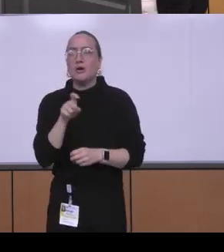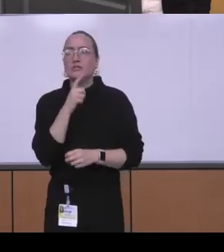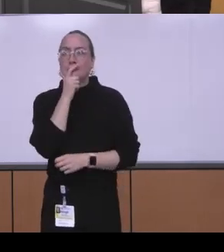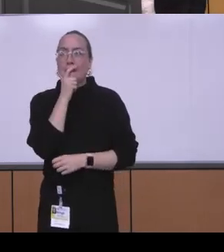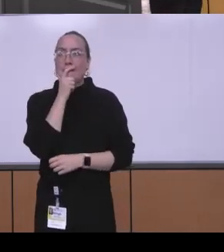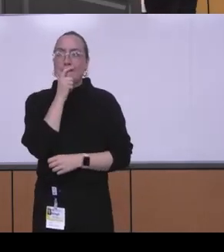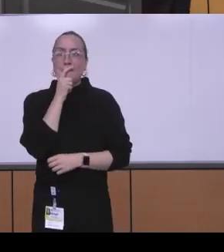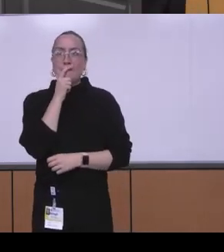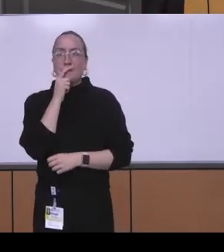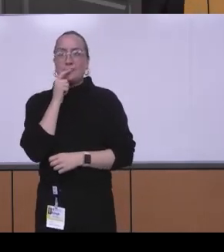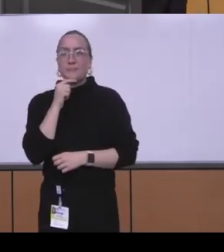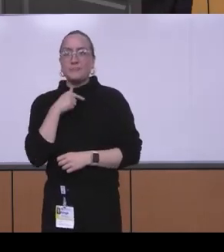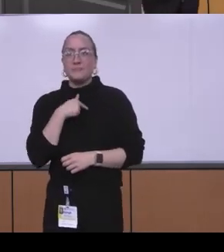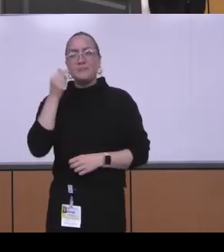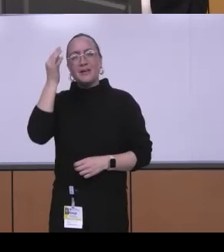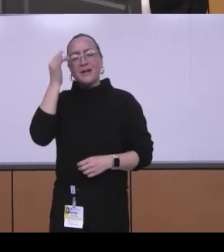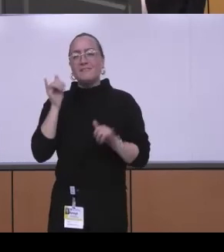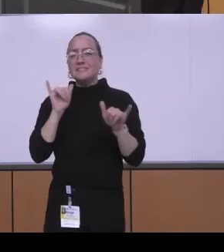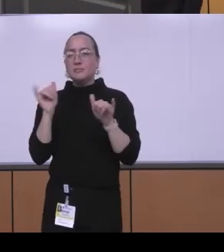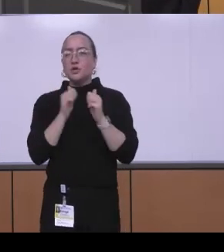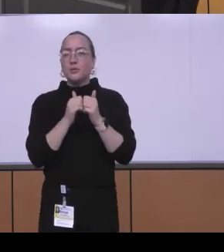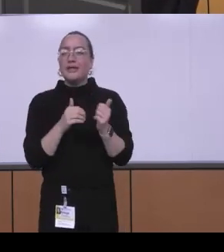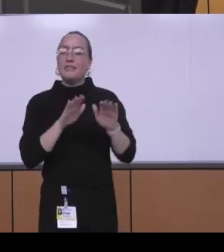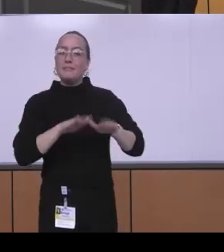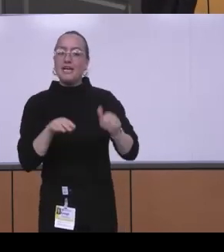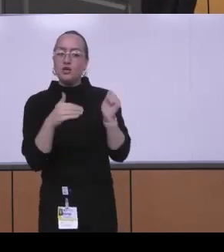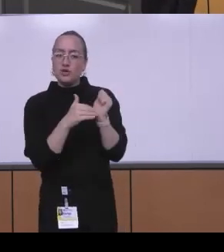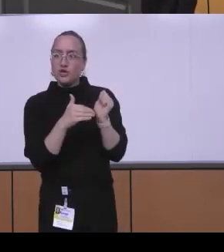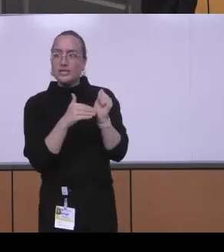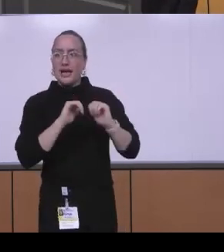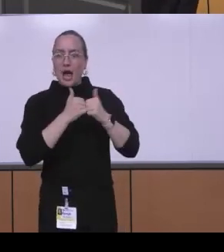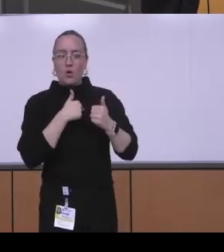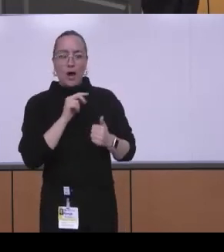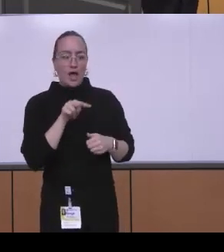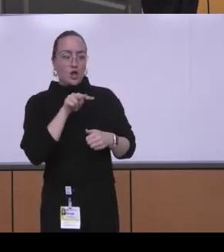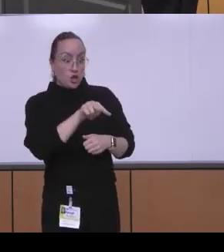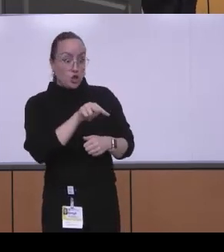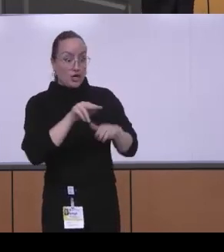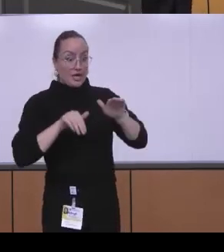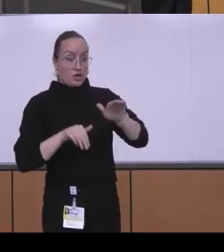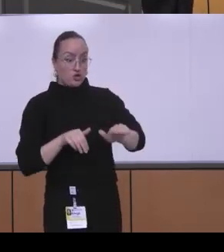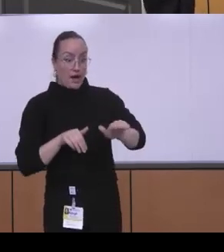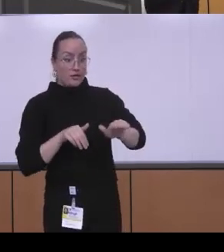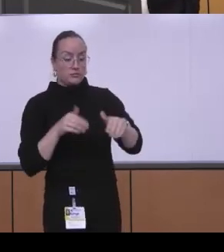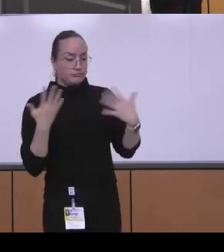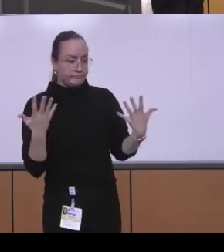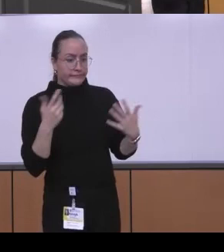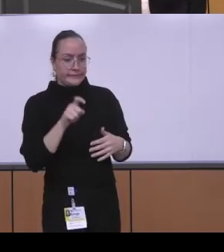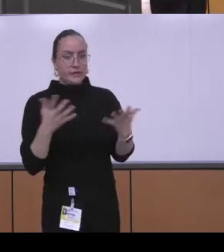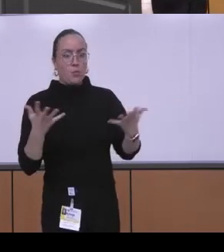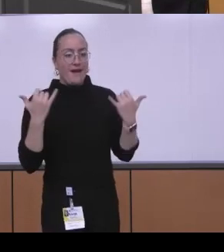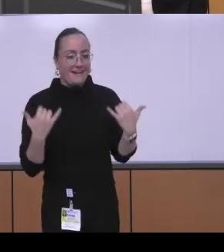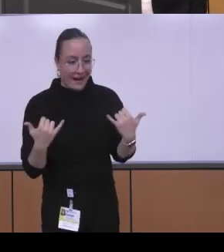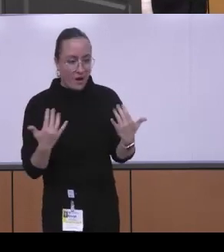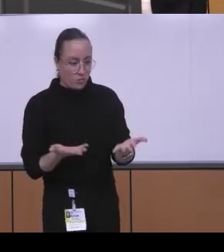That's really tough. And I have gotten a similar question from pediatricians who say, well, what do I do with the individual kid in front of me who needs something now? And of